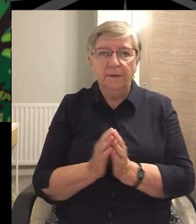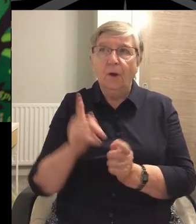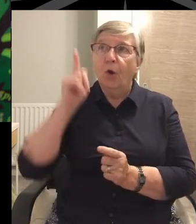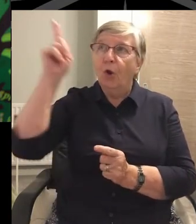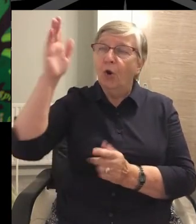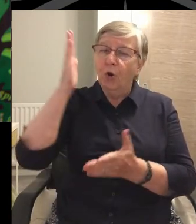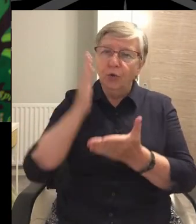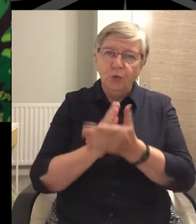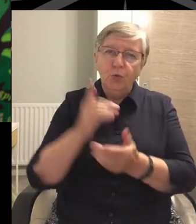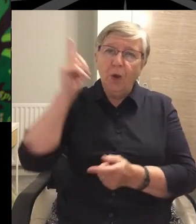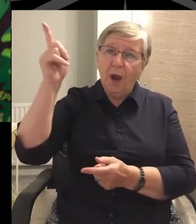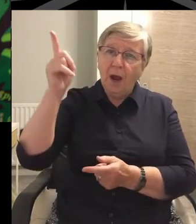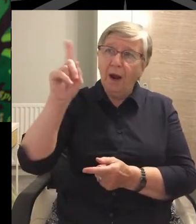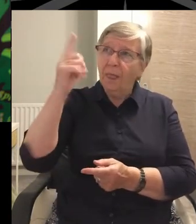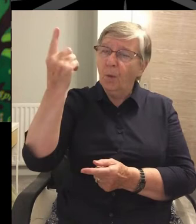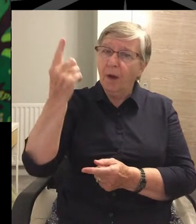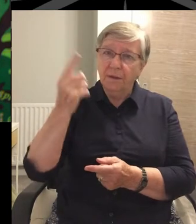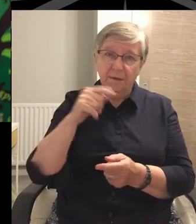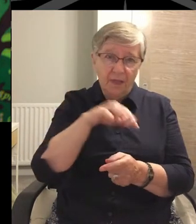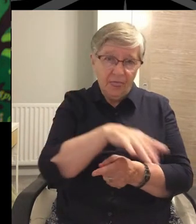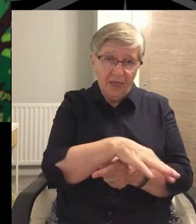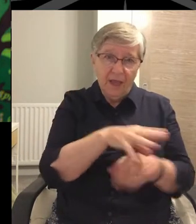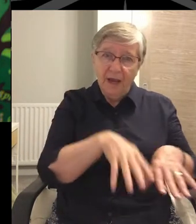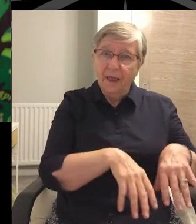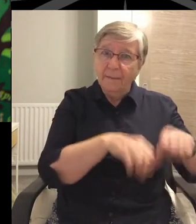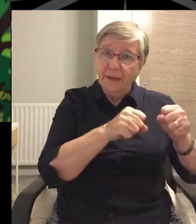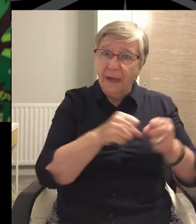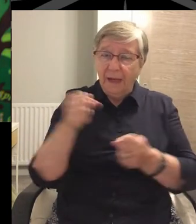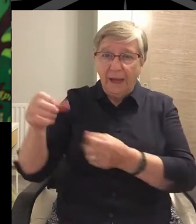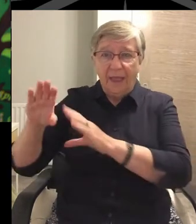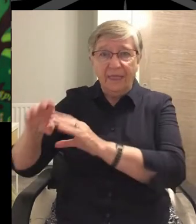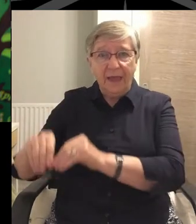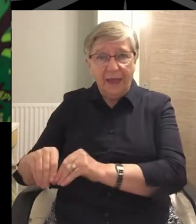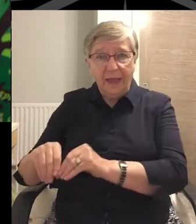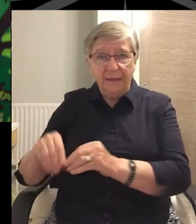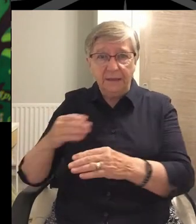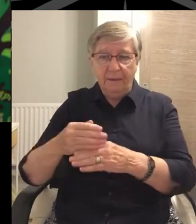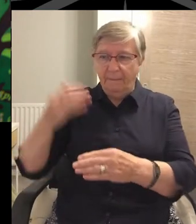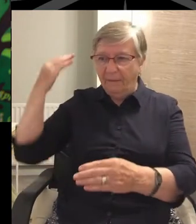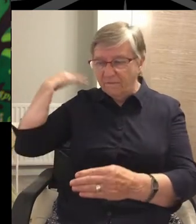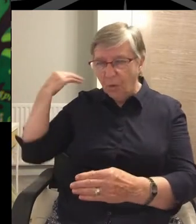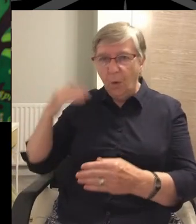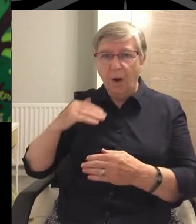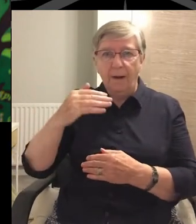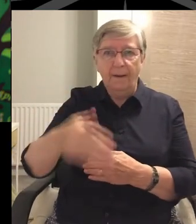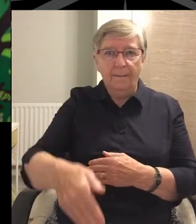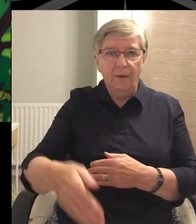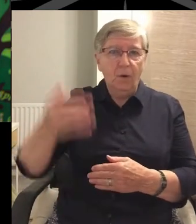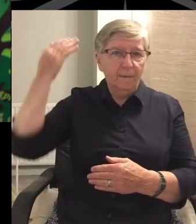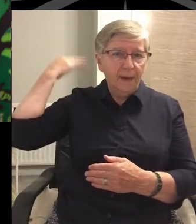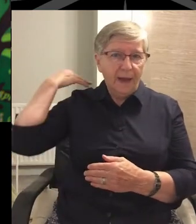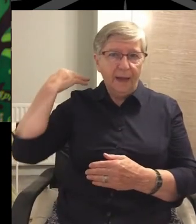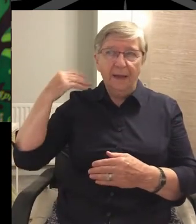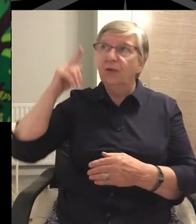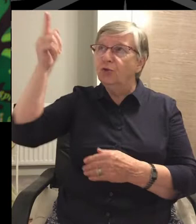God, you're the one who's at the beginning, the one who is the end, the one who is before and behind, the God of everything that is.